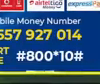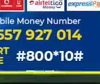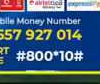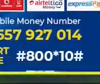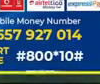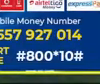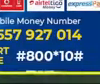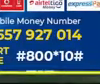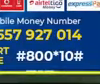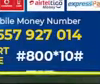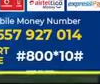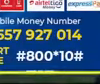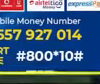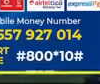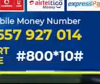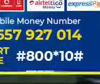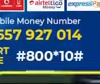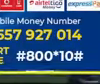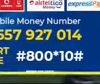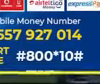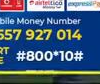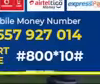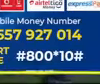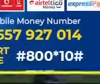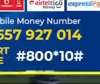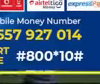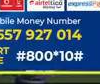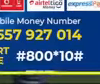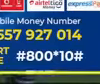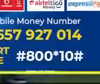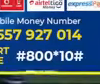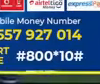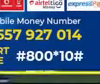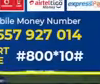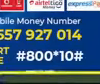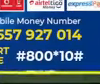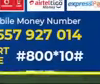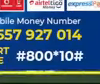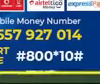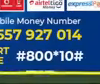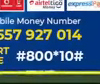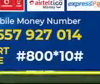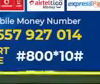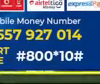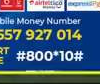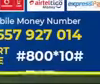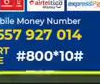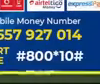Choir, quickly.